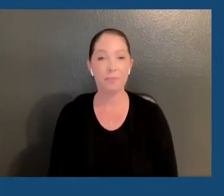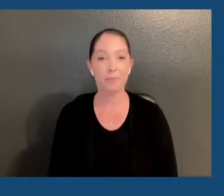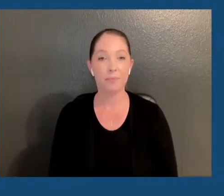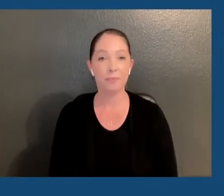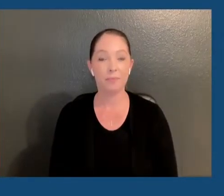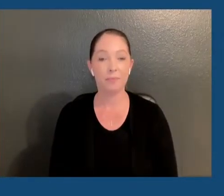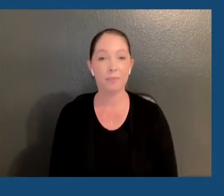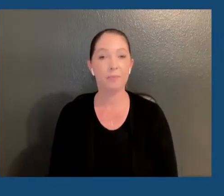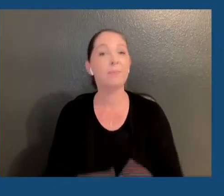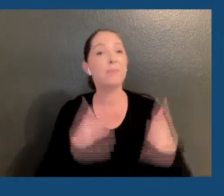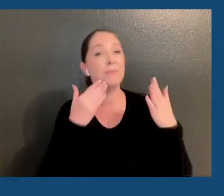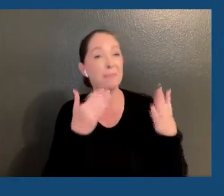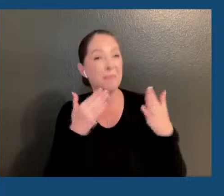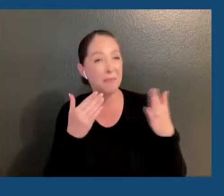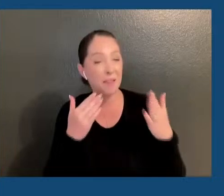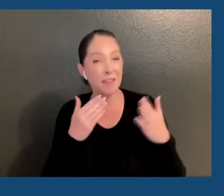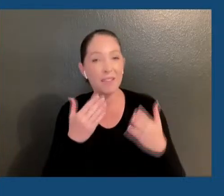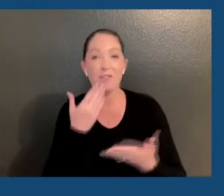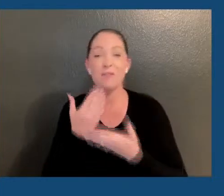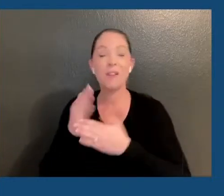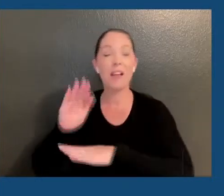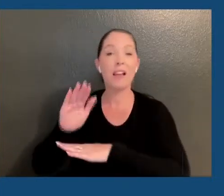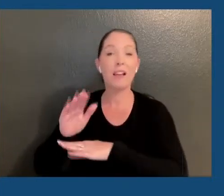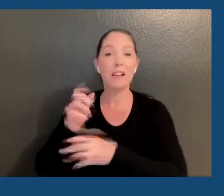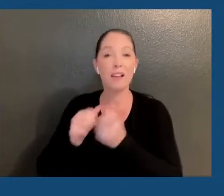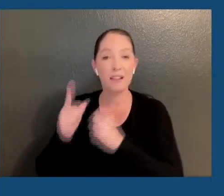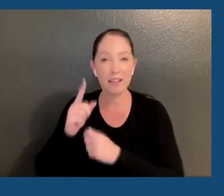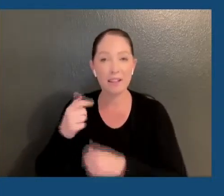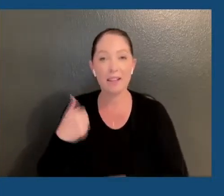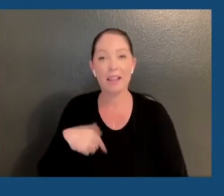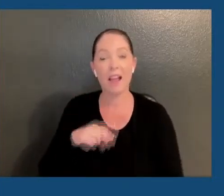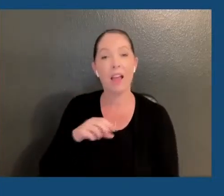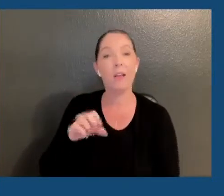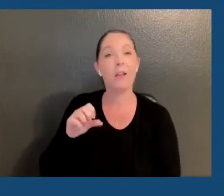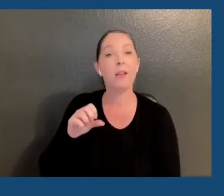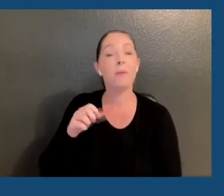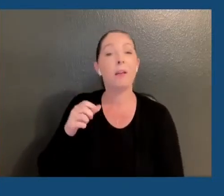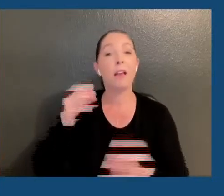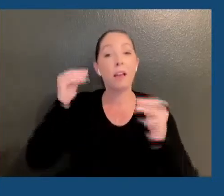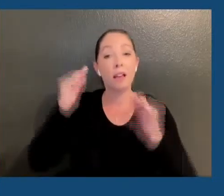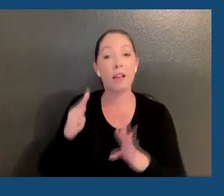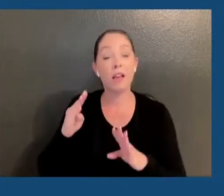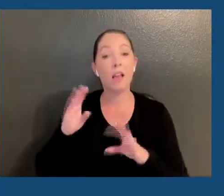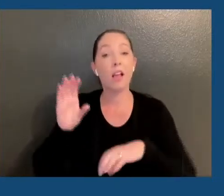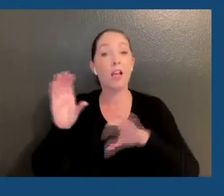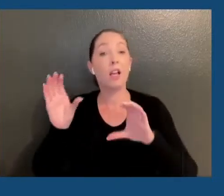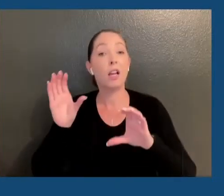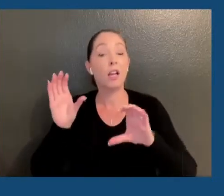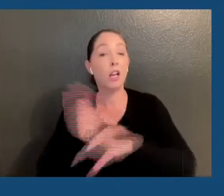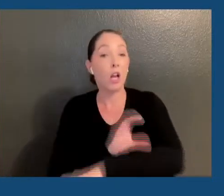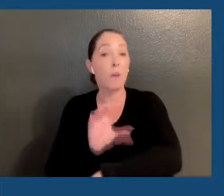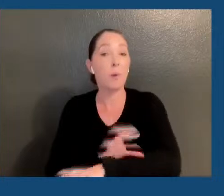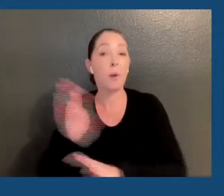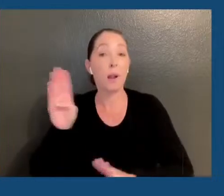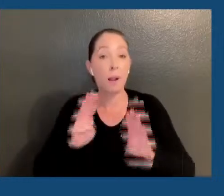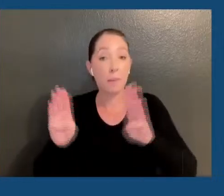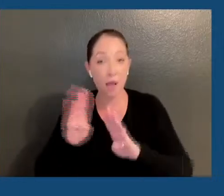Thank you, Kesh. Good afternoon, everyone. I'm Sweta Vangaveti. I'm a computational biologist and a research scientist at the RNA